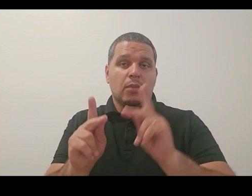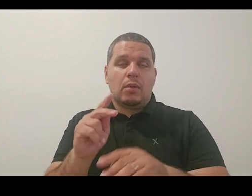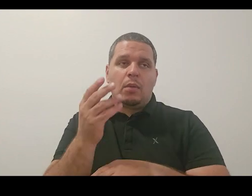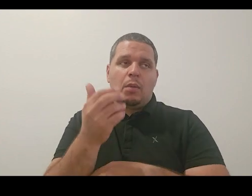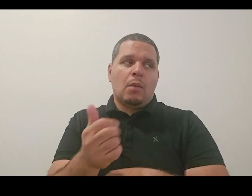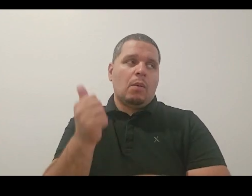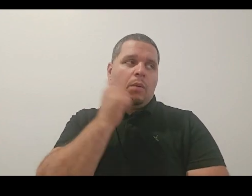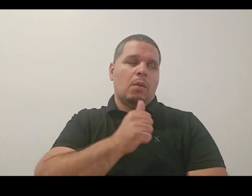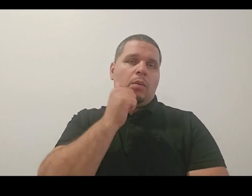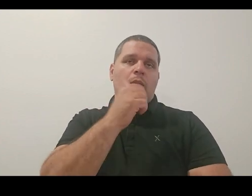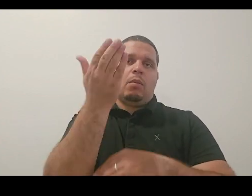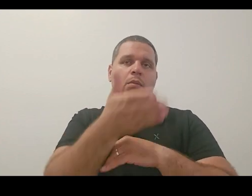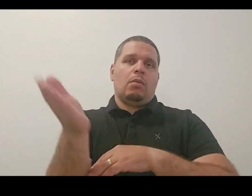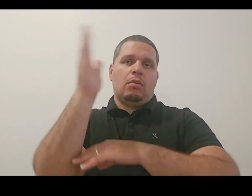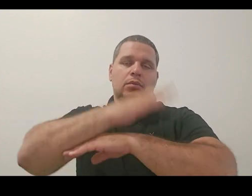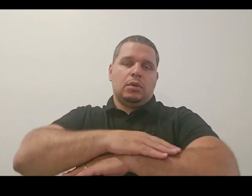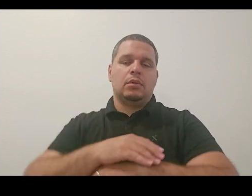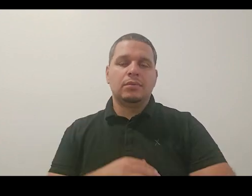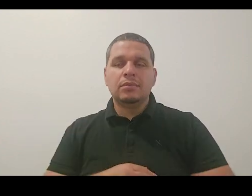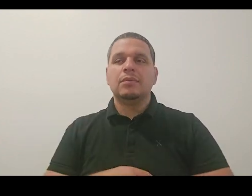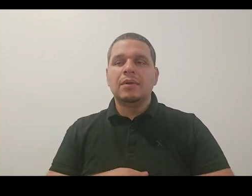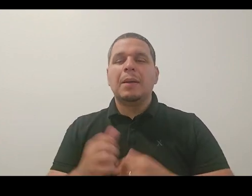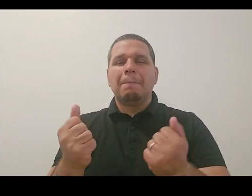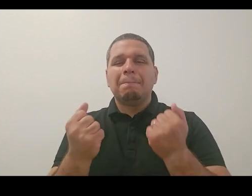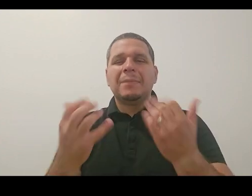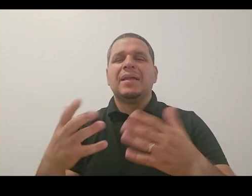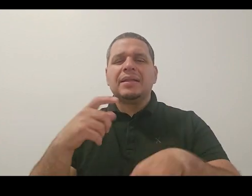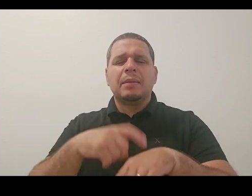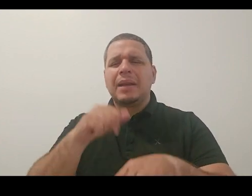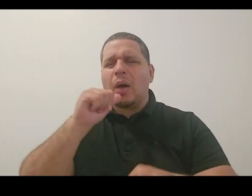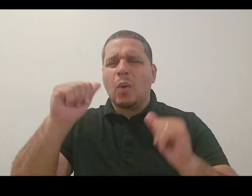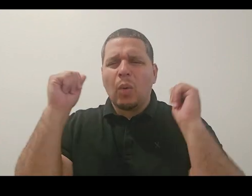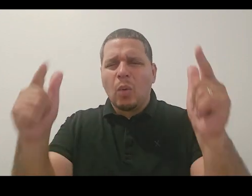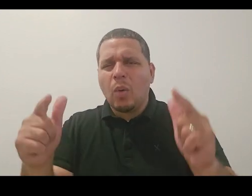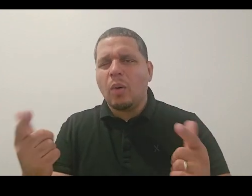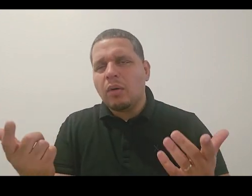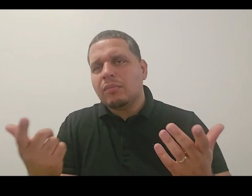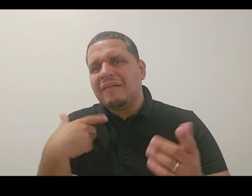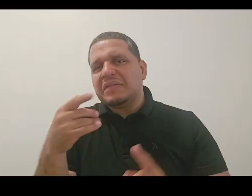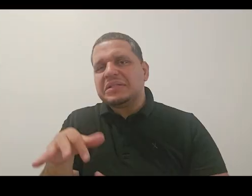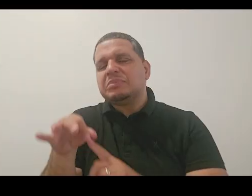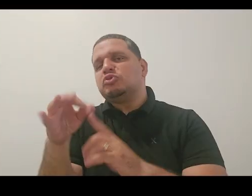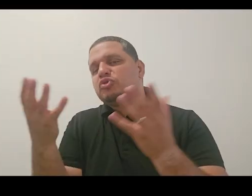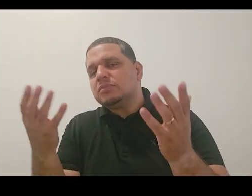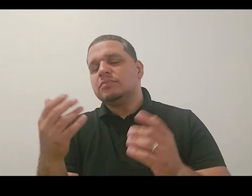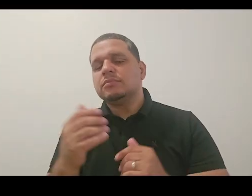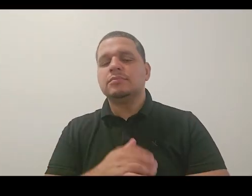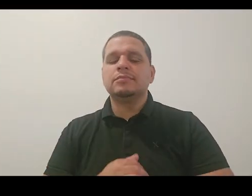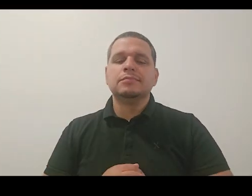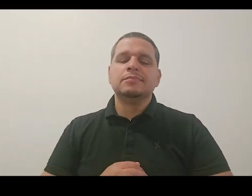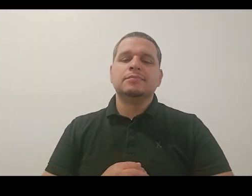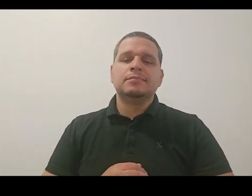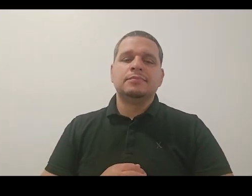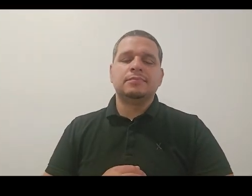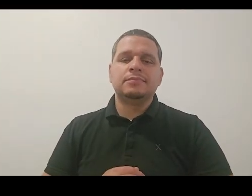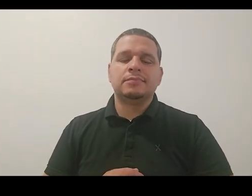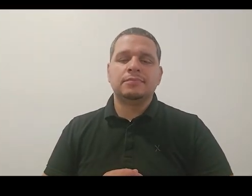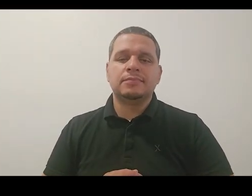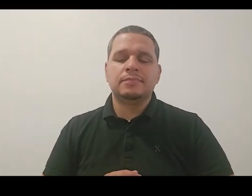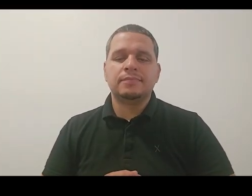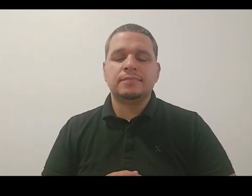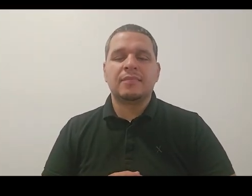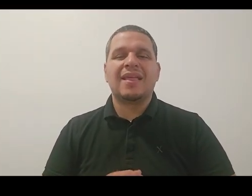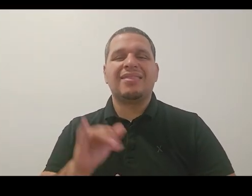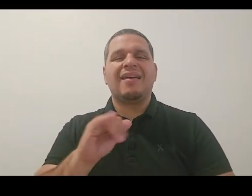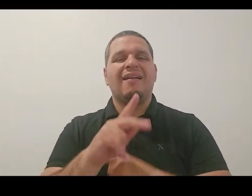encounters we are having all day, every day, where a lot of times, not everybody, because there's an exception and